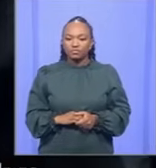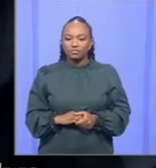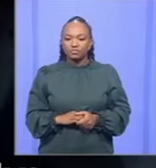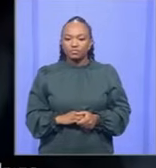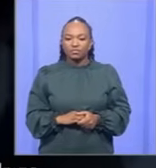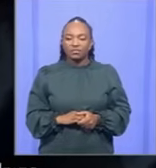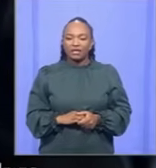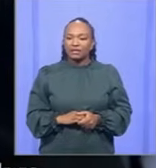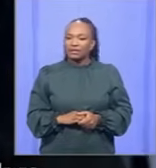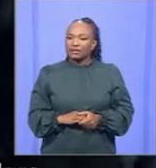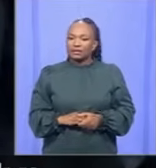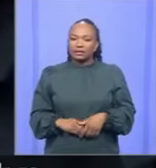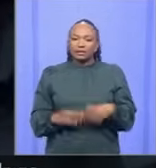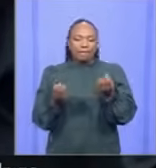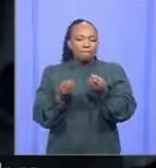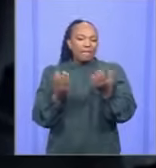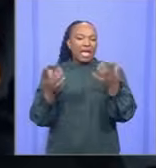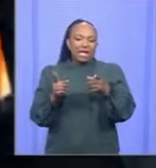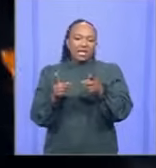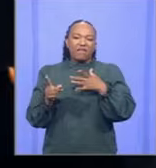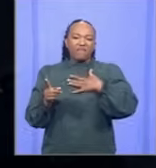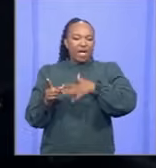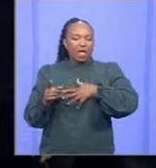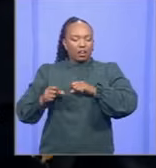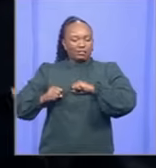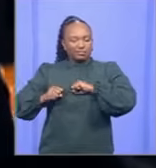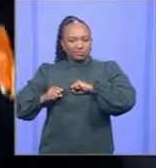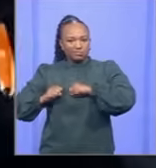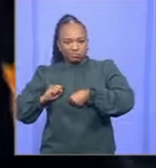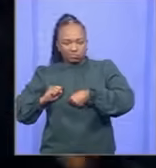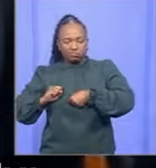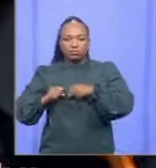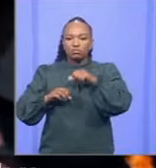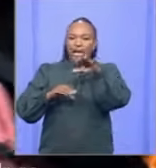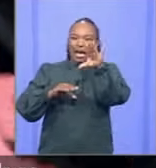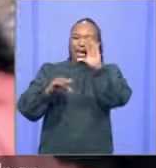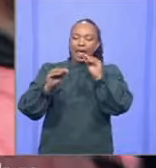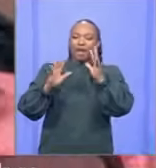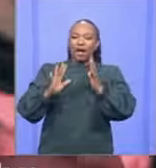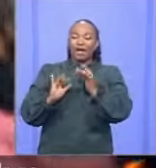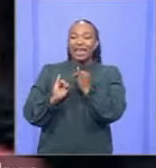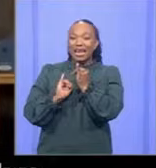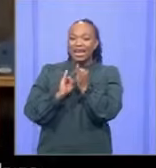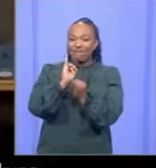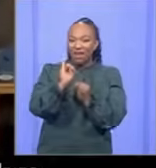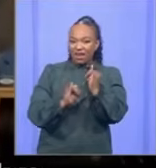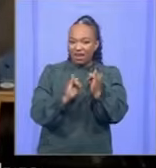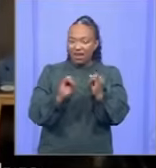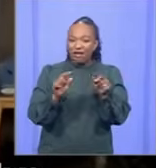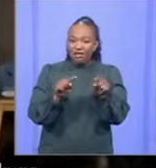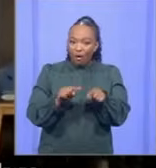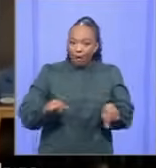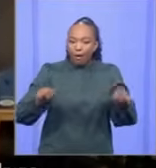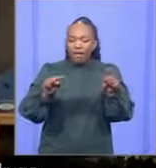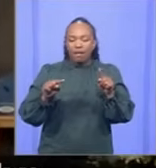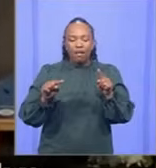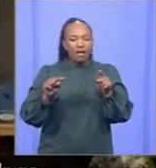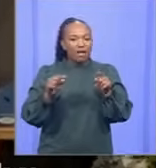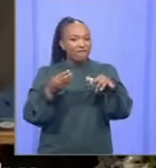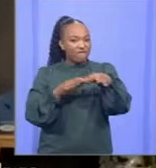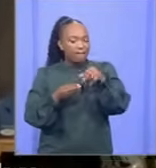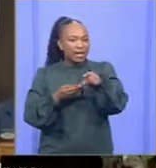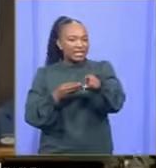Manyami a magolo morago ga lahlegelwa ke maphelo a barutwana ba lesometeng difatlhego tša magologolo a bao ba lahlegetšwego di tletše letšhogo